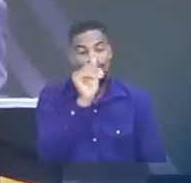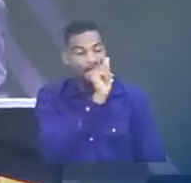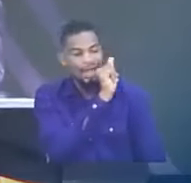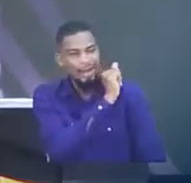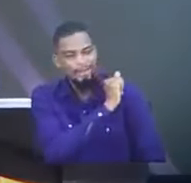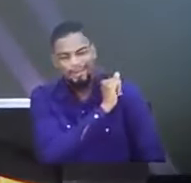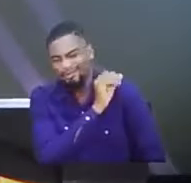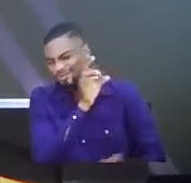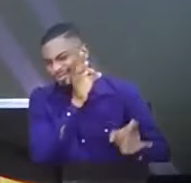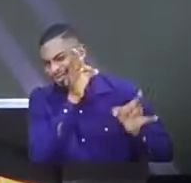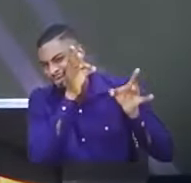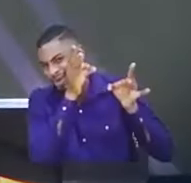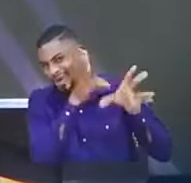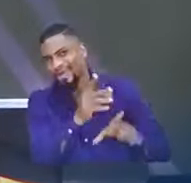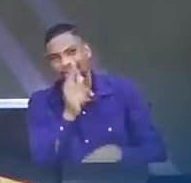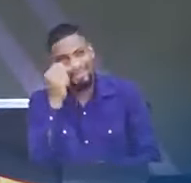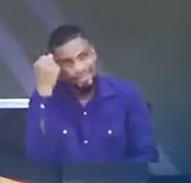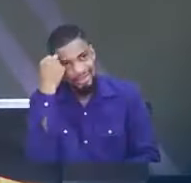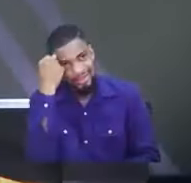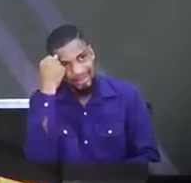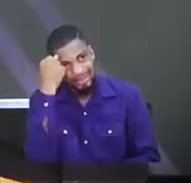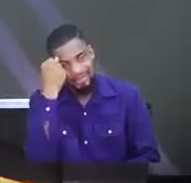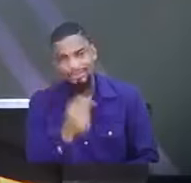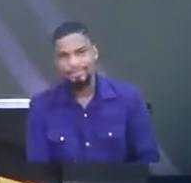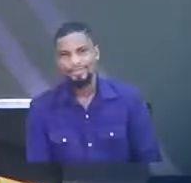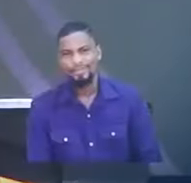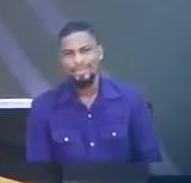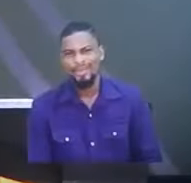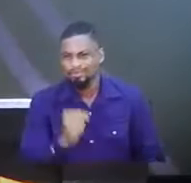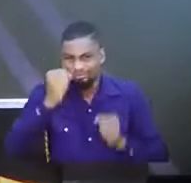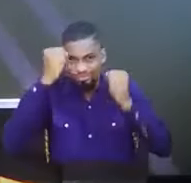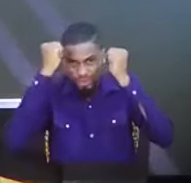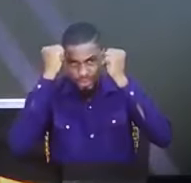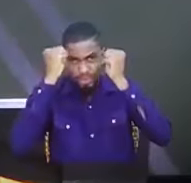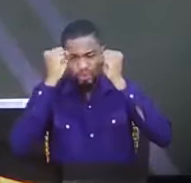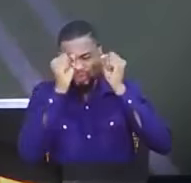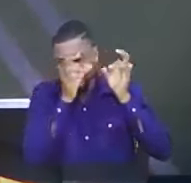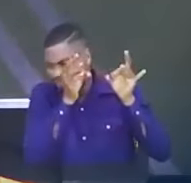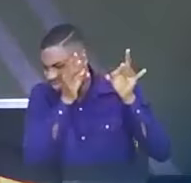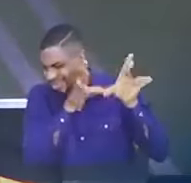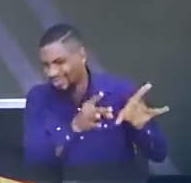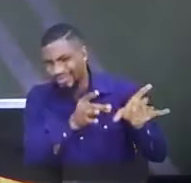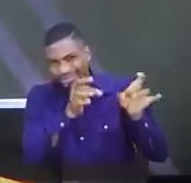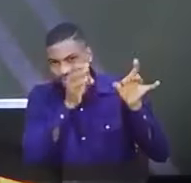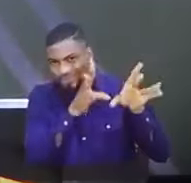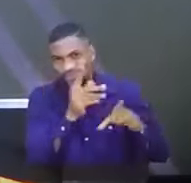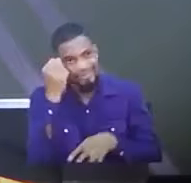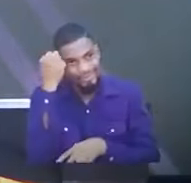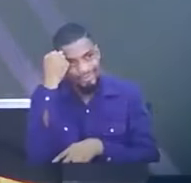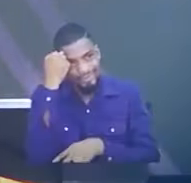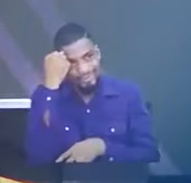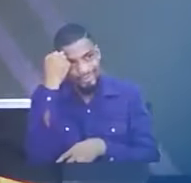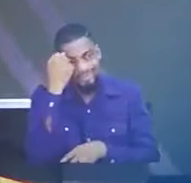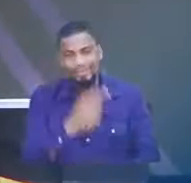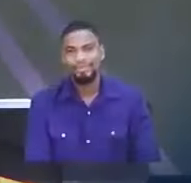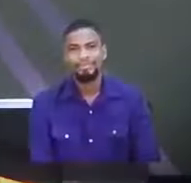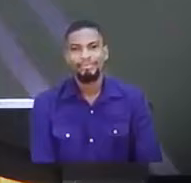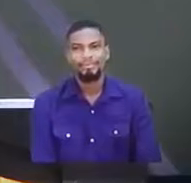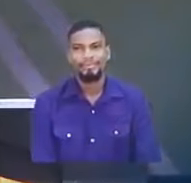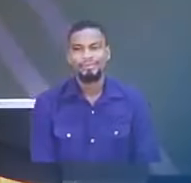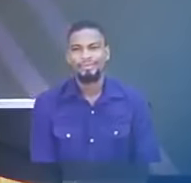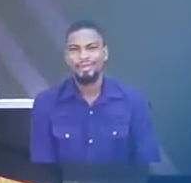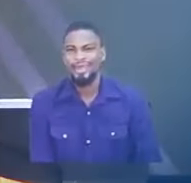her with intense hatred. In fact, he hated her more than he had loved